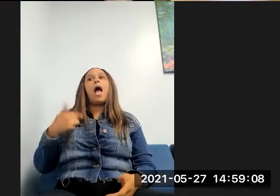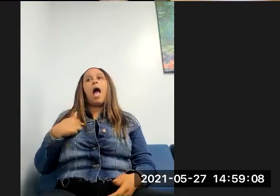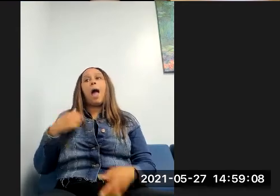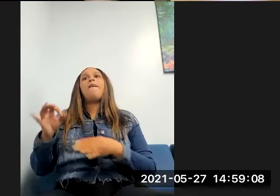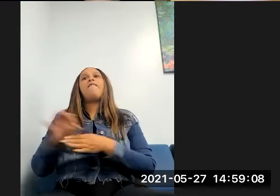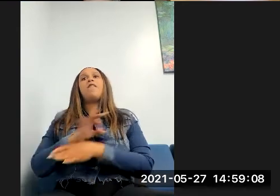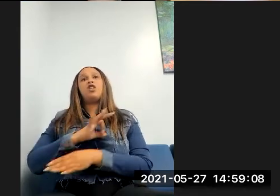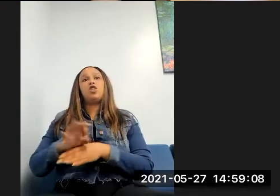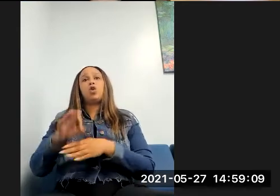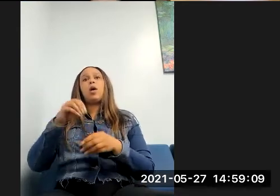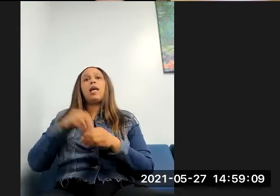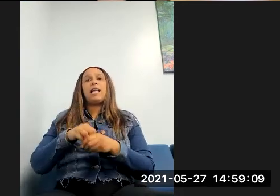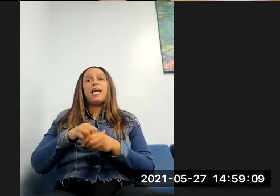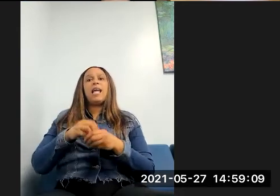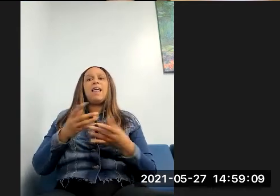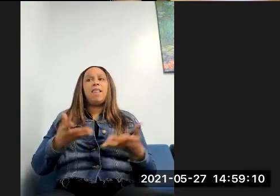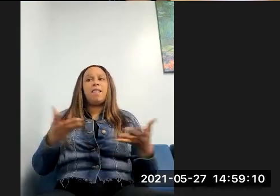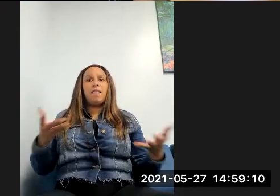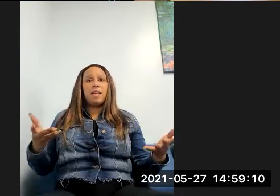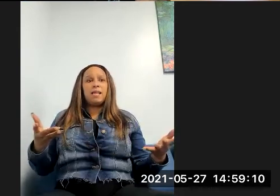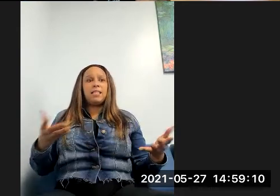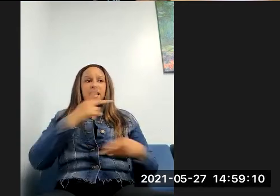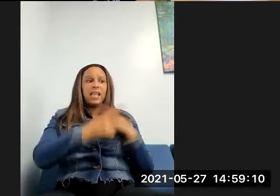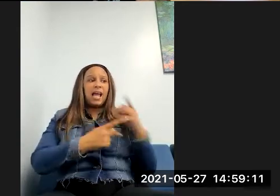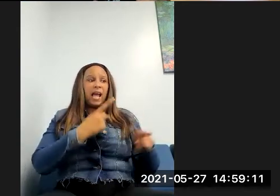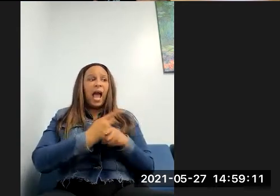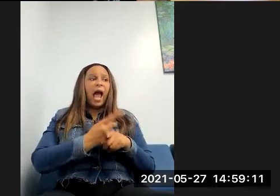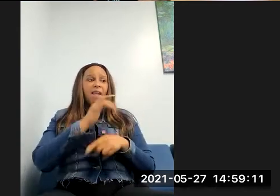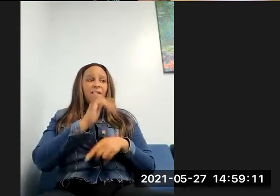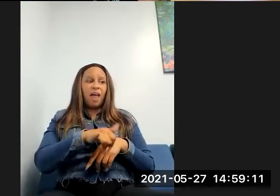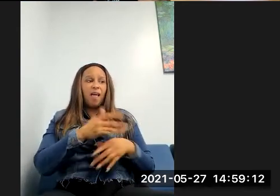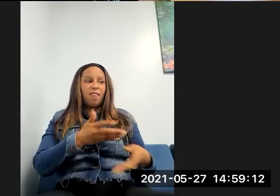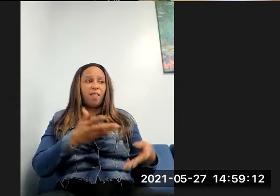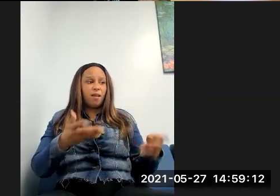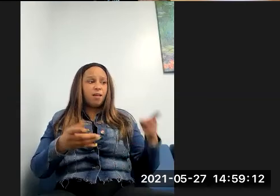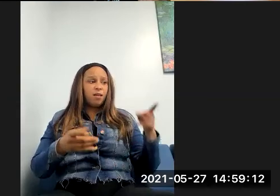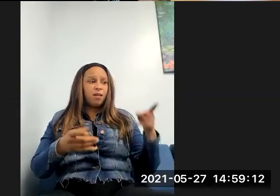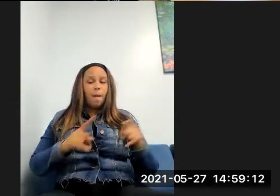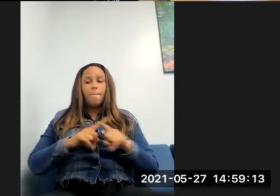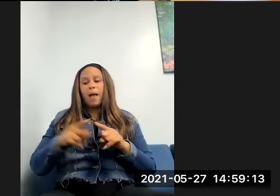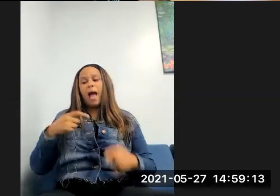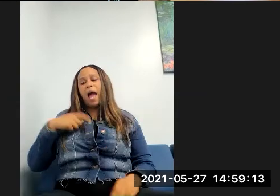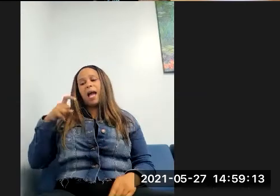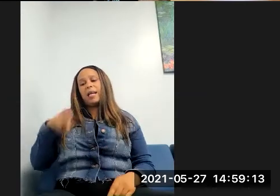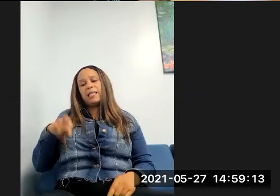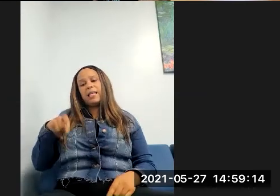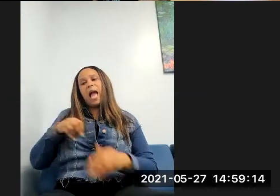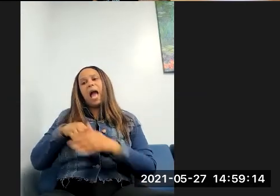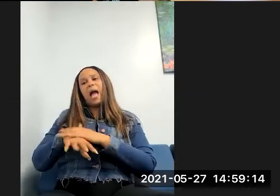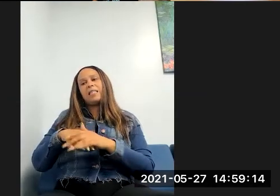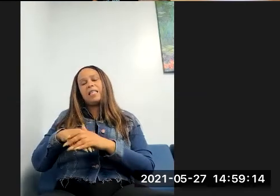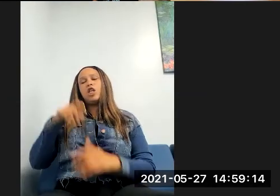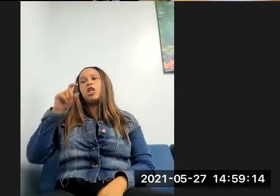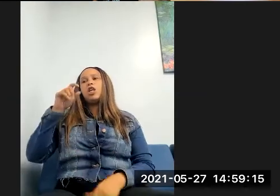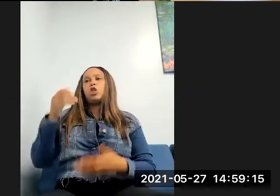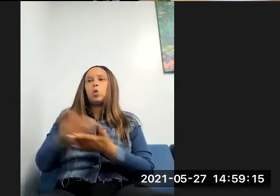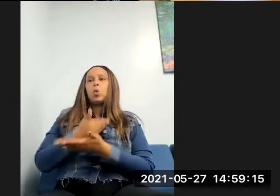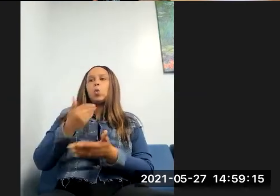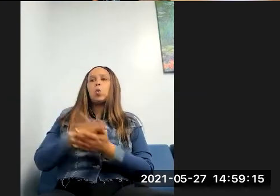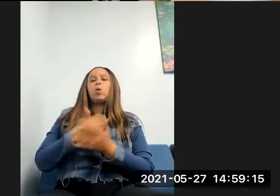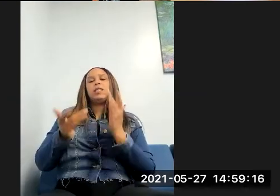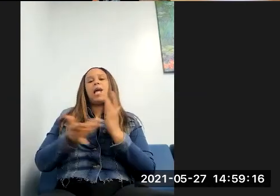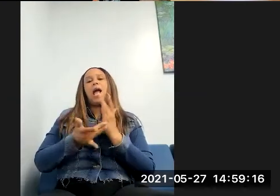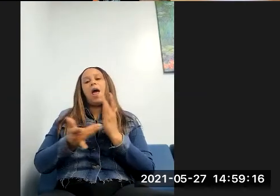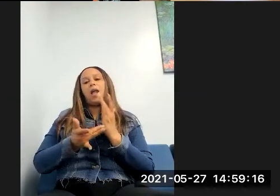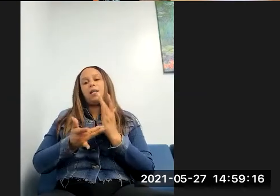in the device, the type of device, but I'm in need of access to new technology.